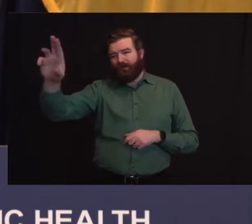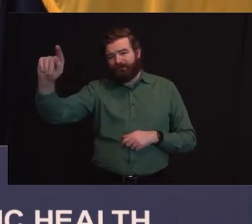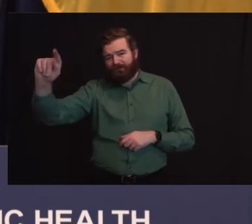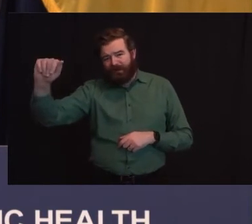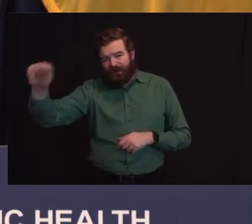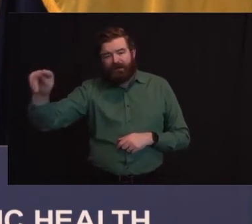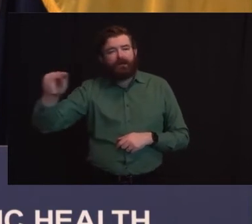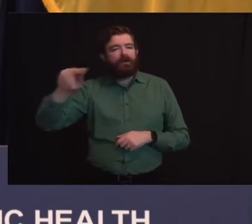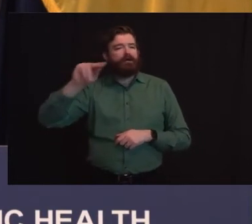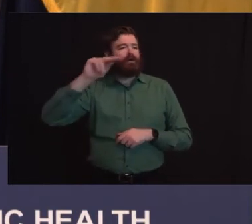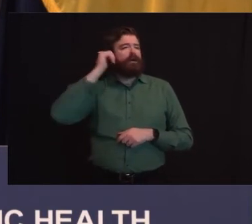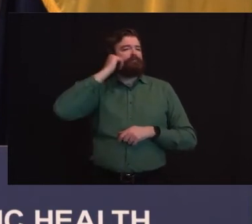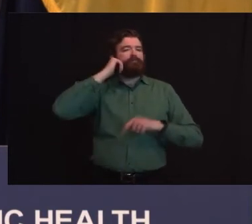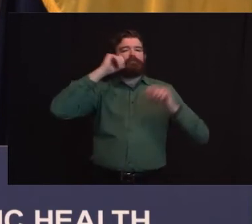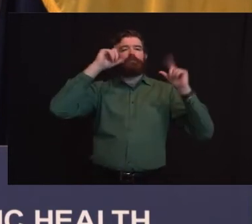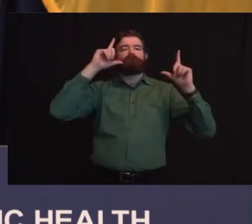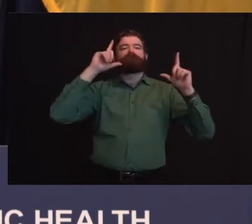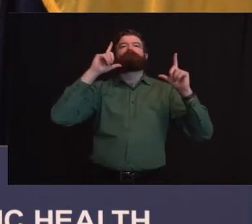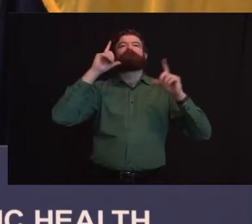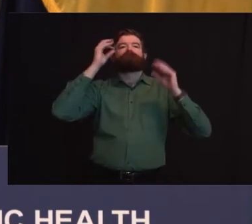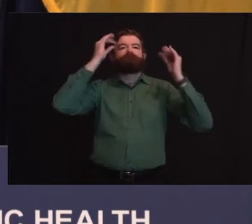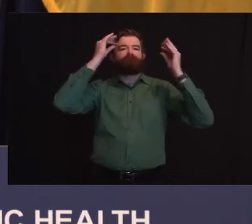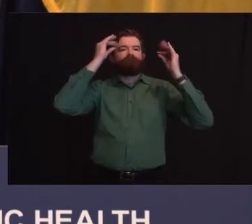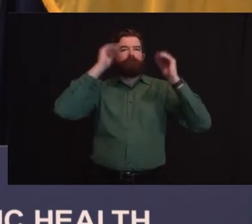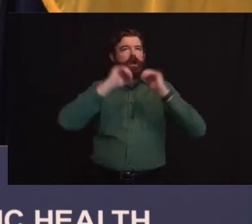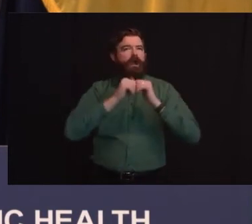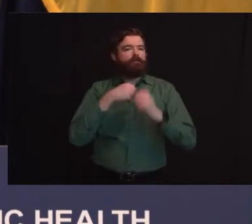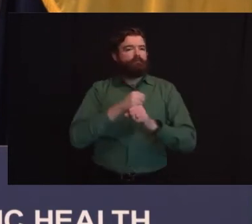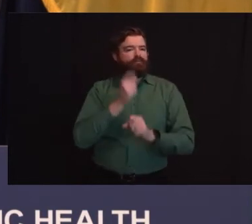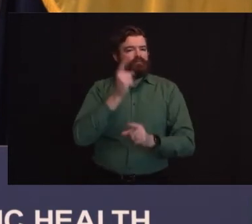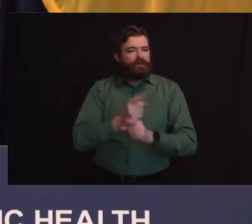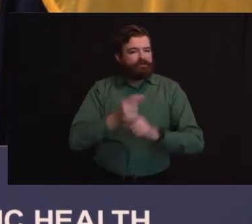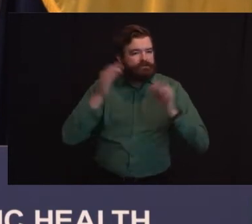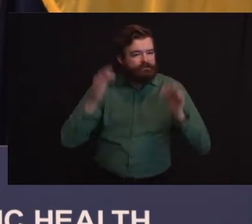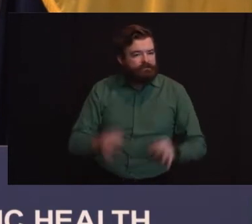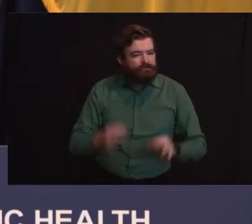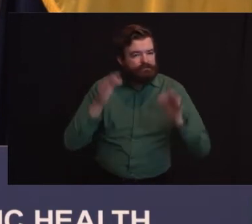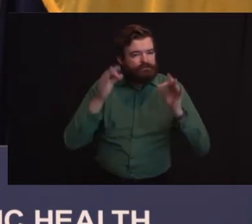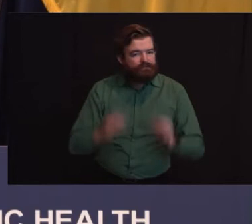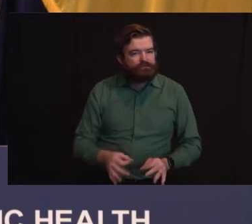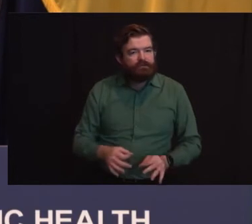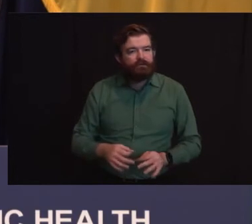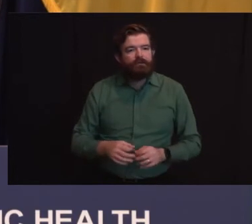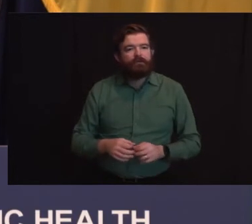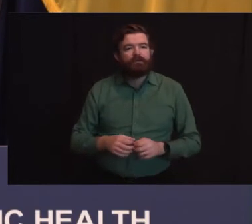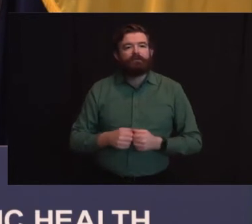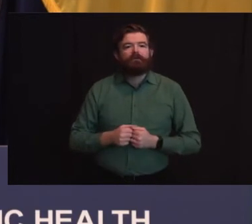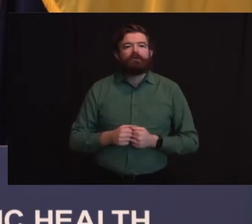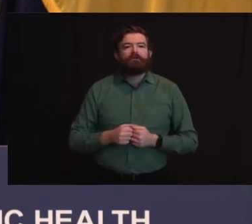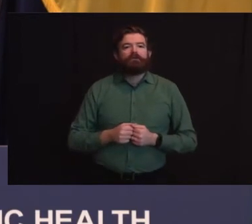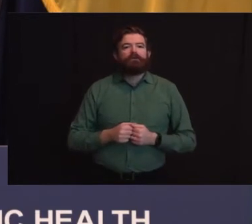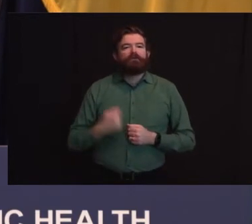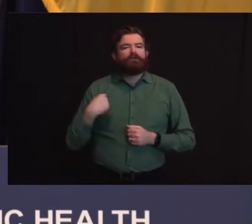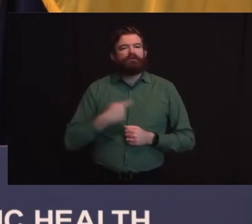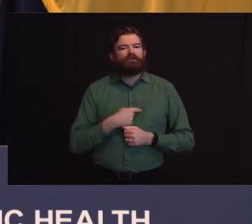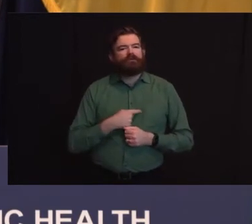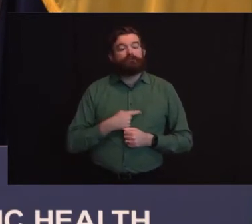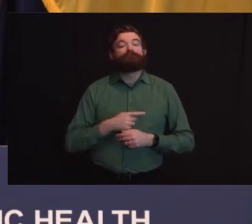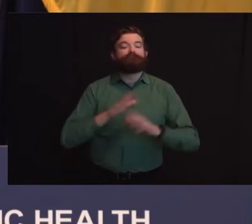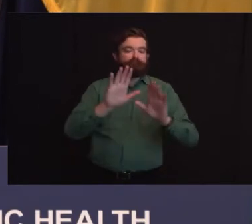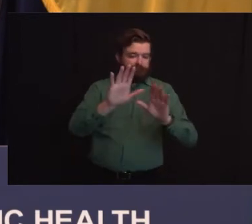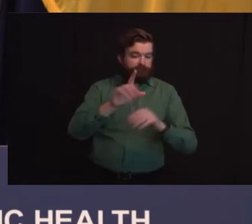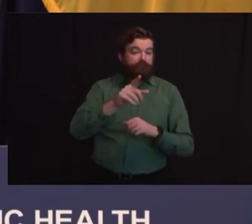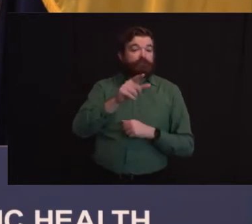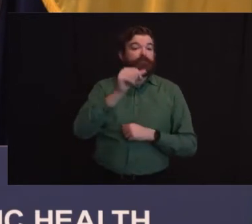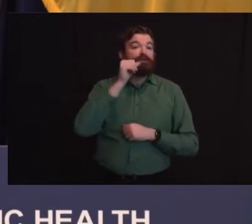can. You try to bat 1,000, you invariably, when you have a vendor that lets you down, as we had yesterday, which really is